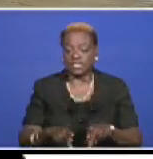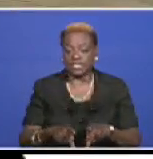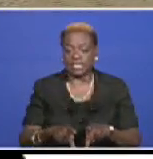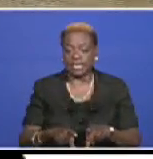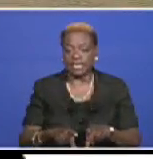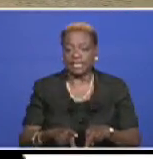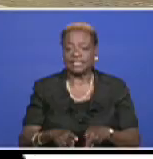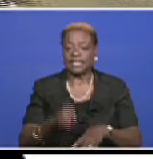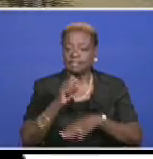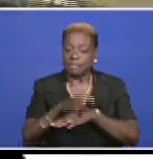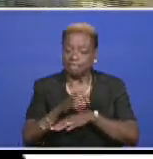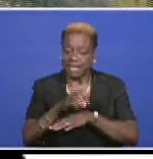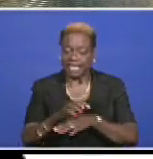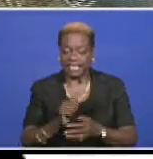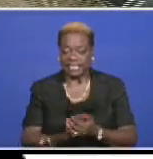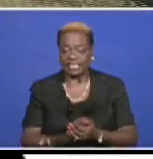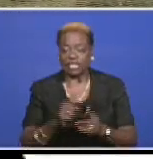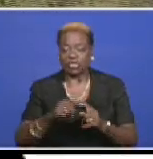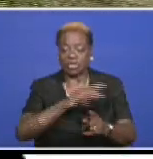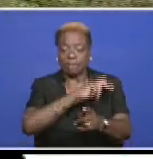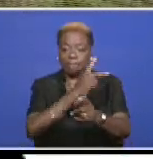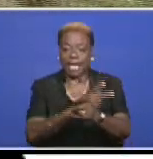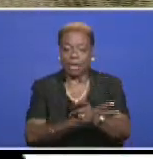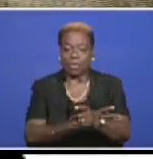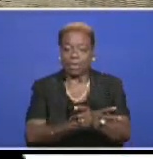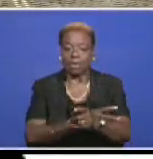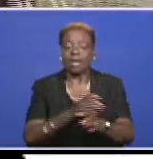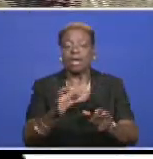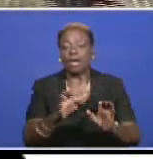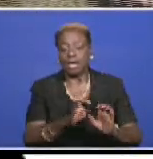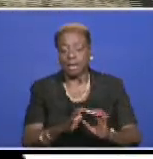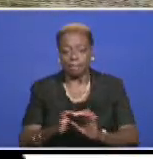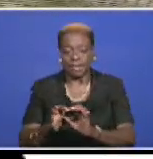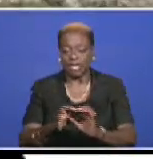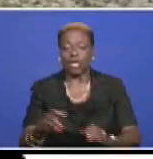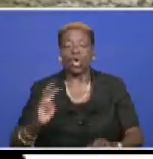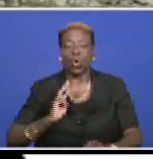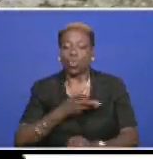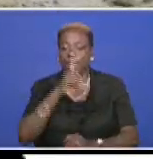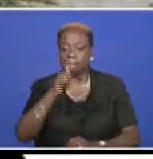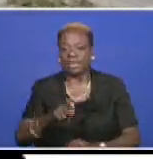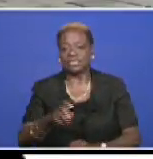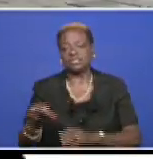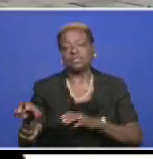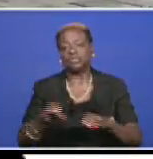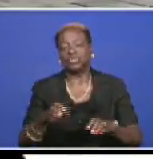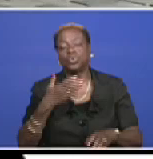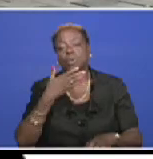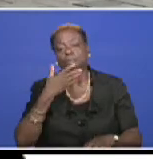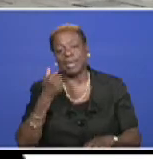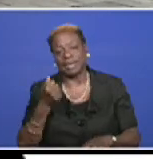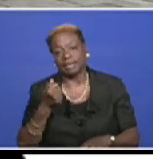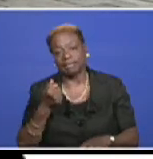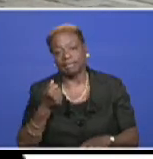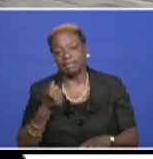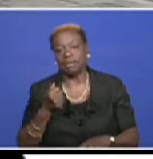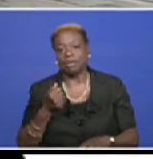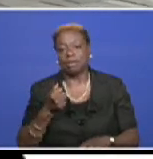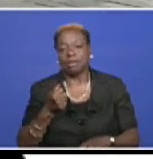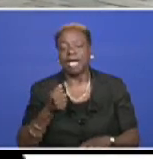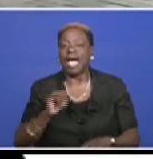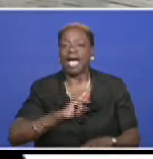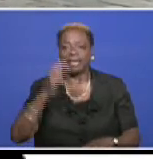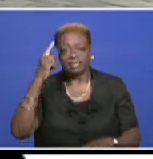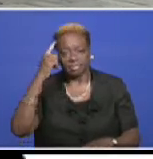to the power company. We have to do better. We may not be a first world country, but somehow